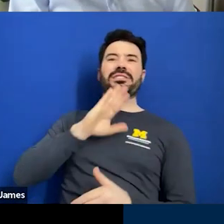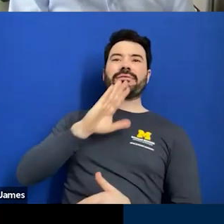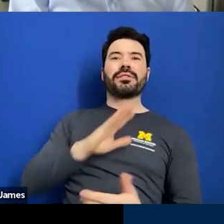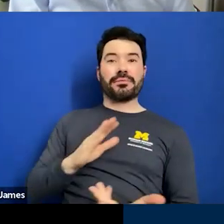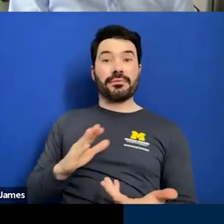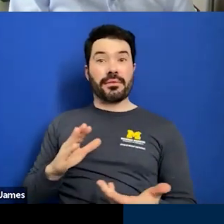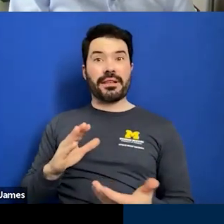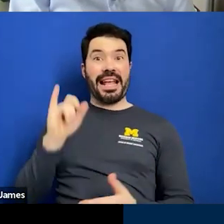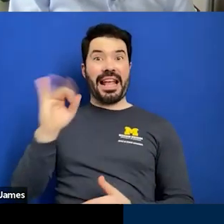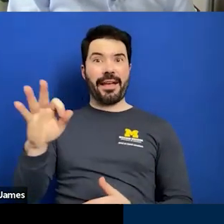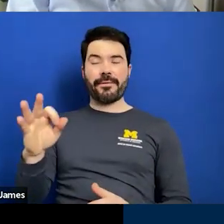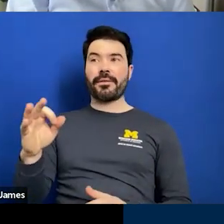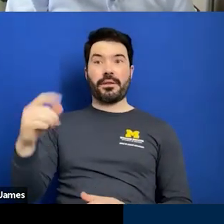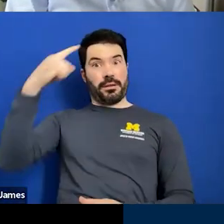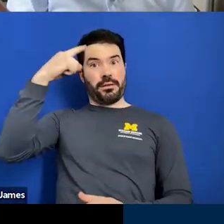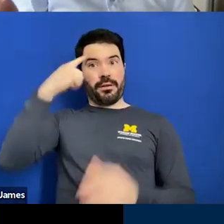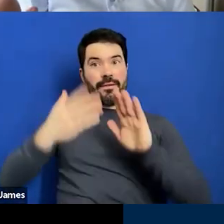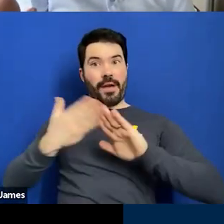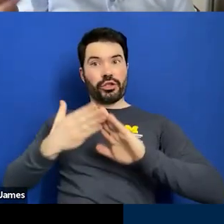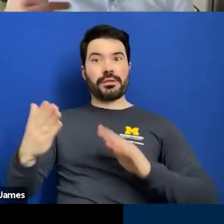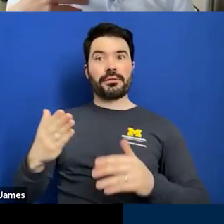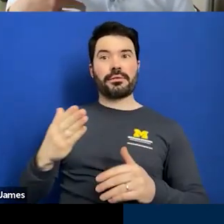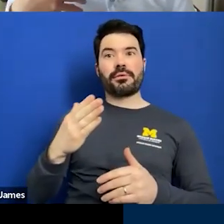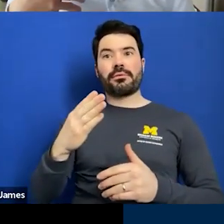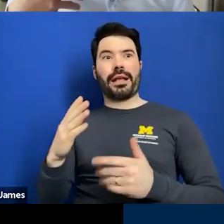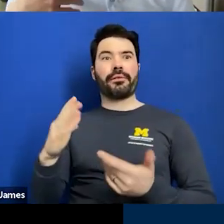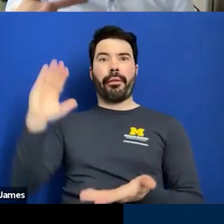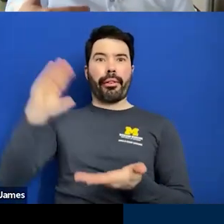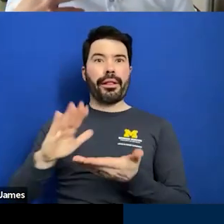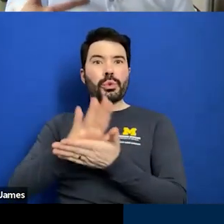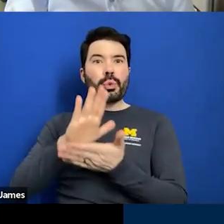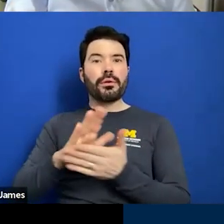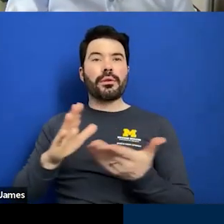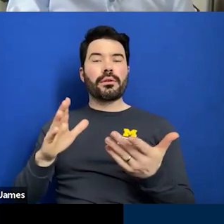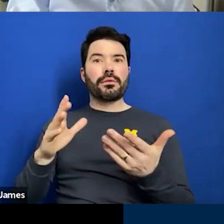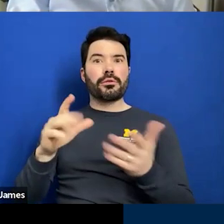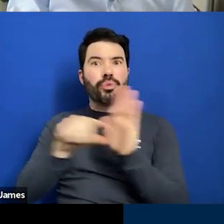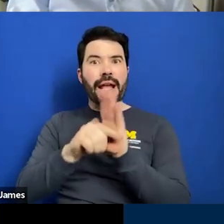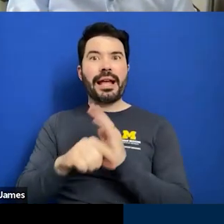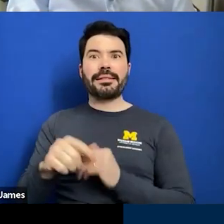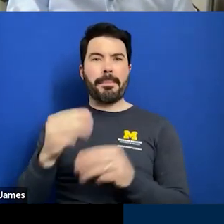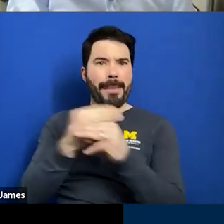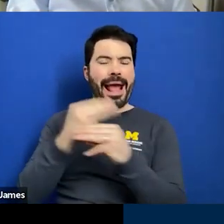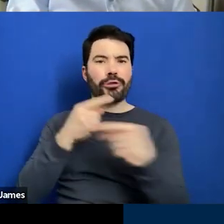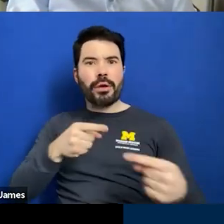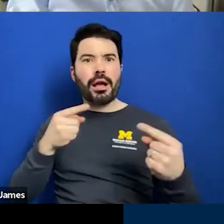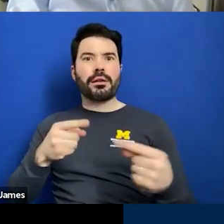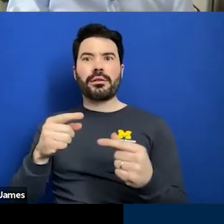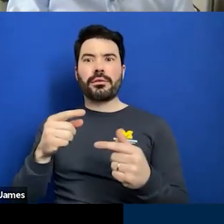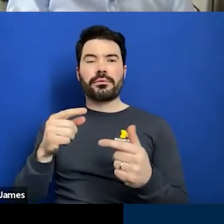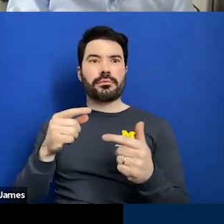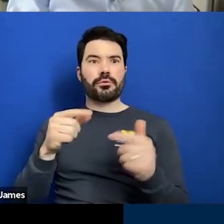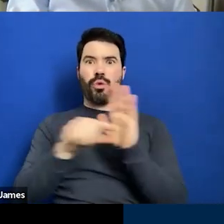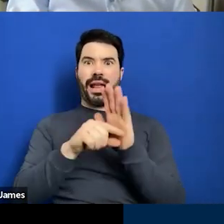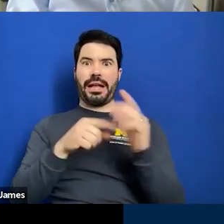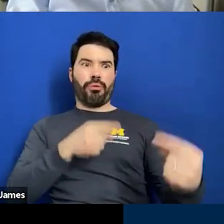issue with executive functioning, poor academic performance, difficulty with math, following directions, anything like that,